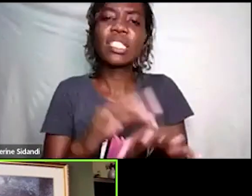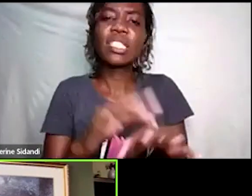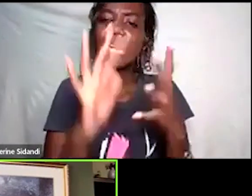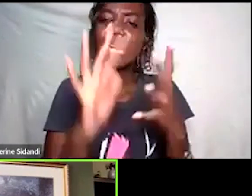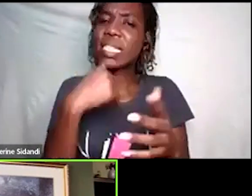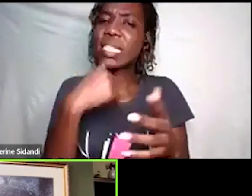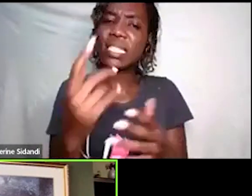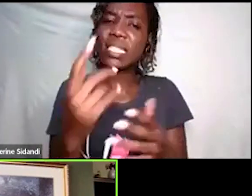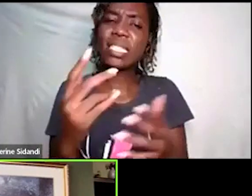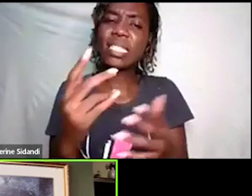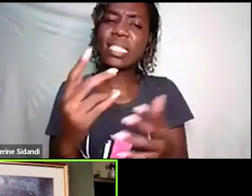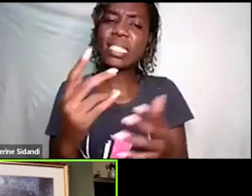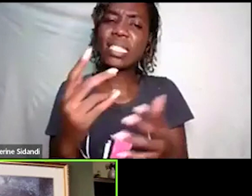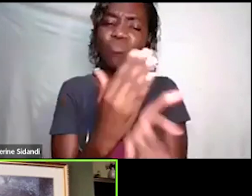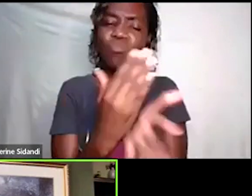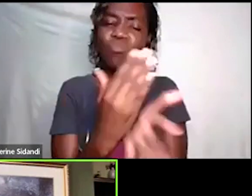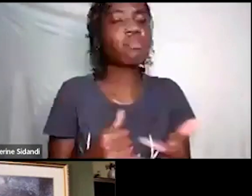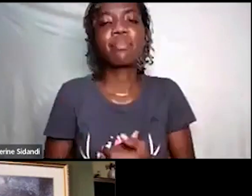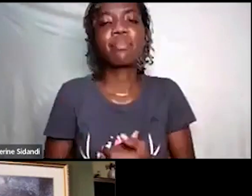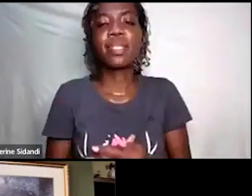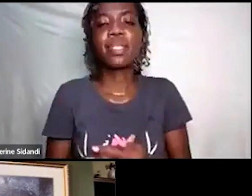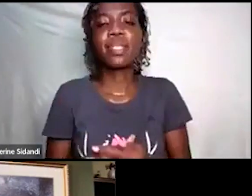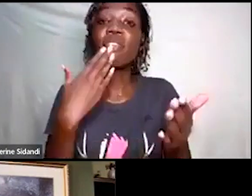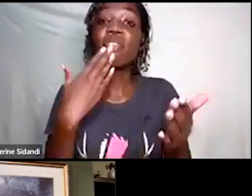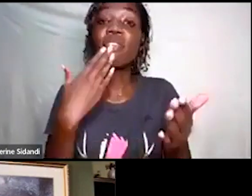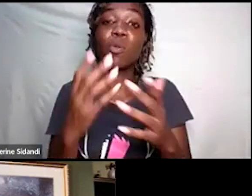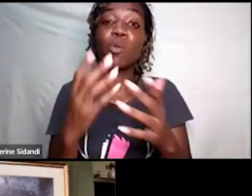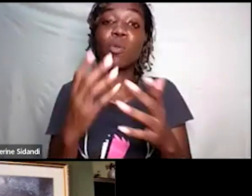for real. Thank you, brother.